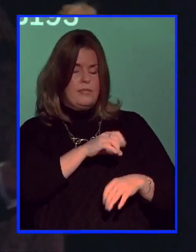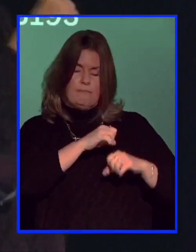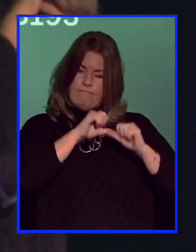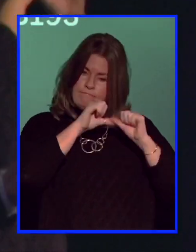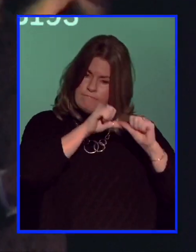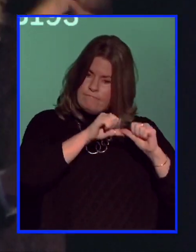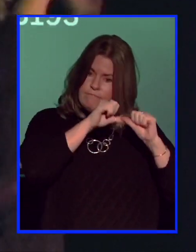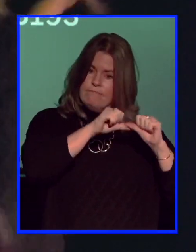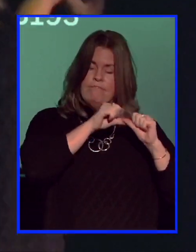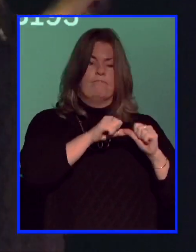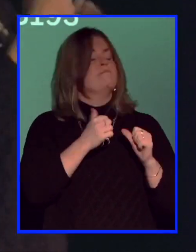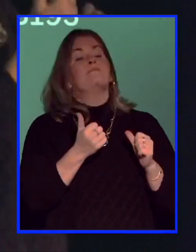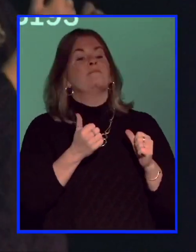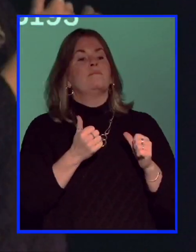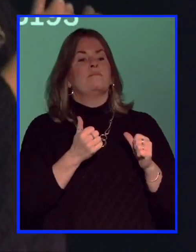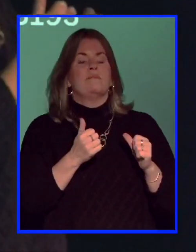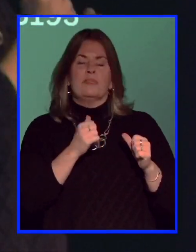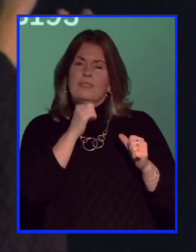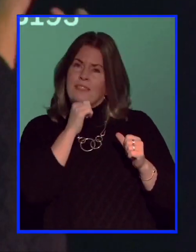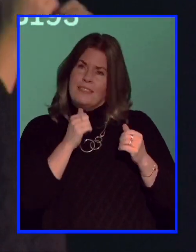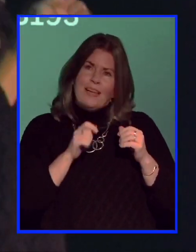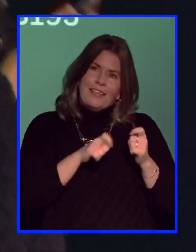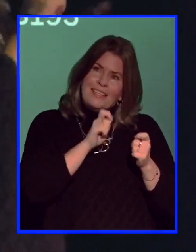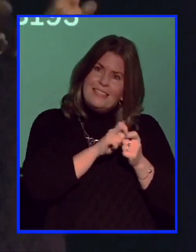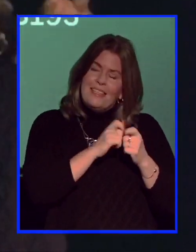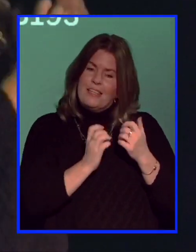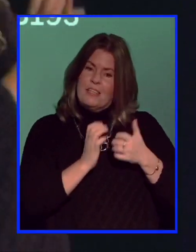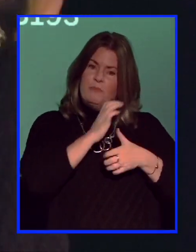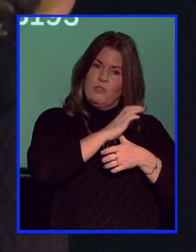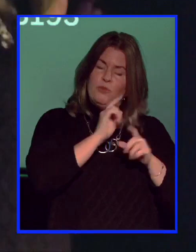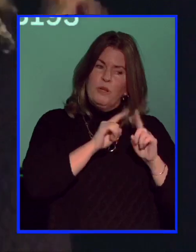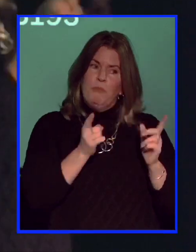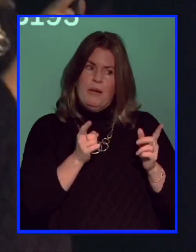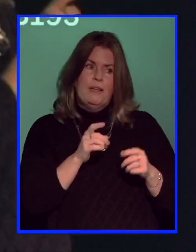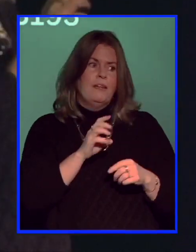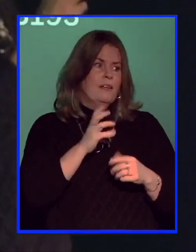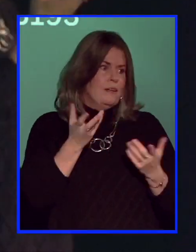on, not quite to a majority, but not that 60 or 70 vote